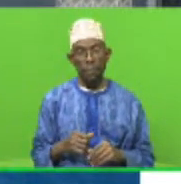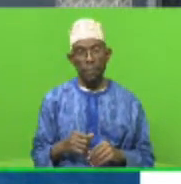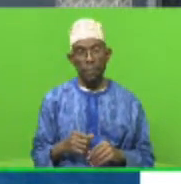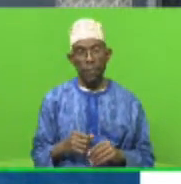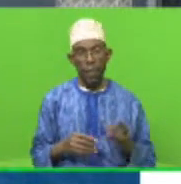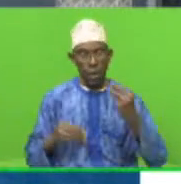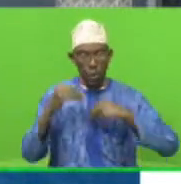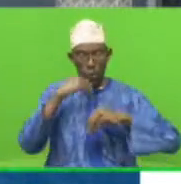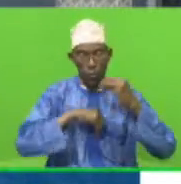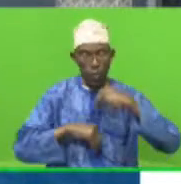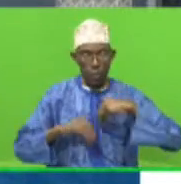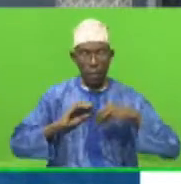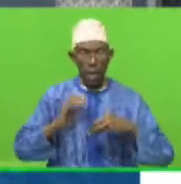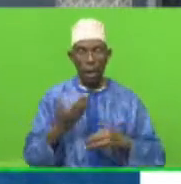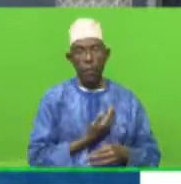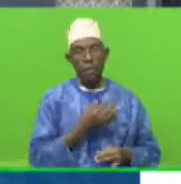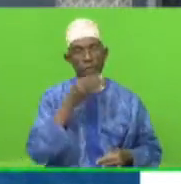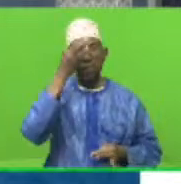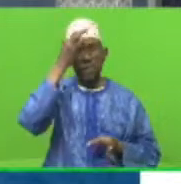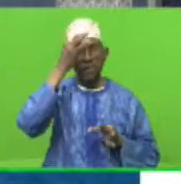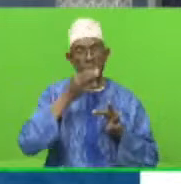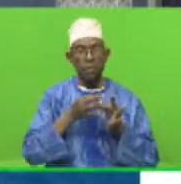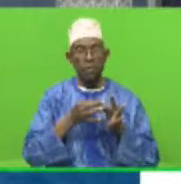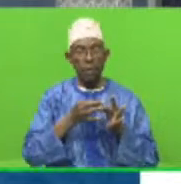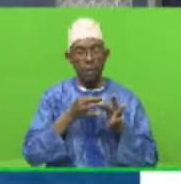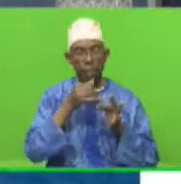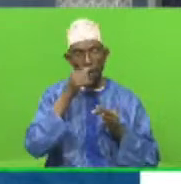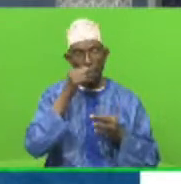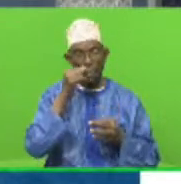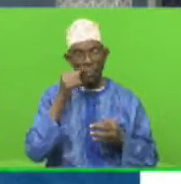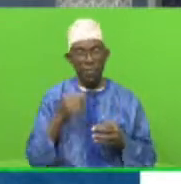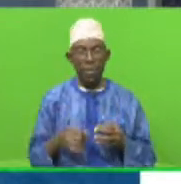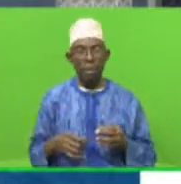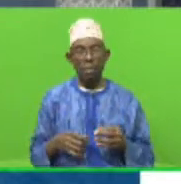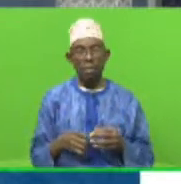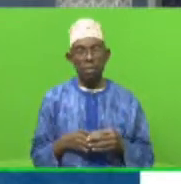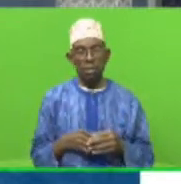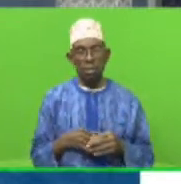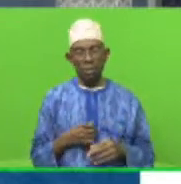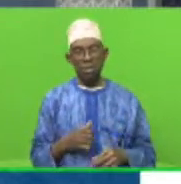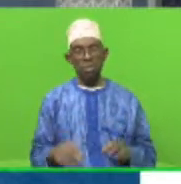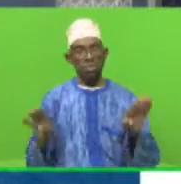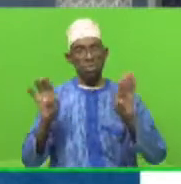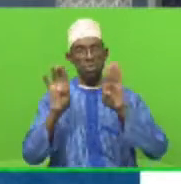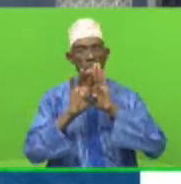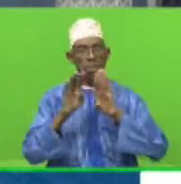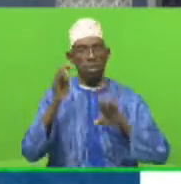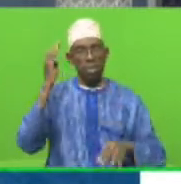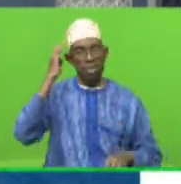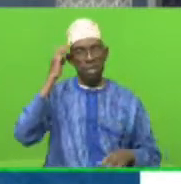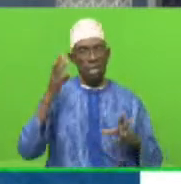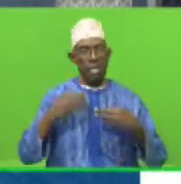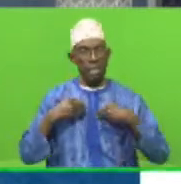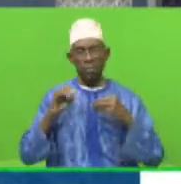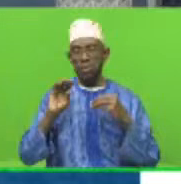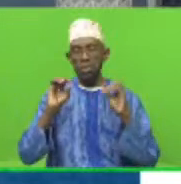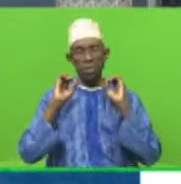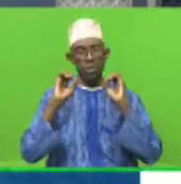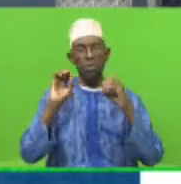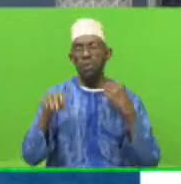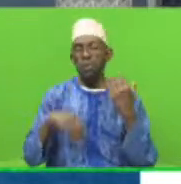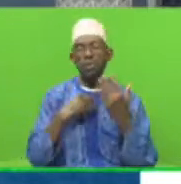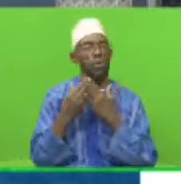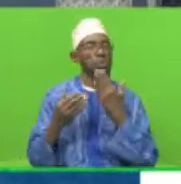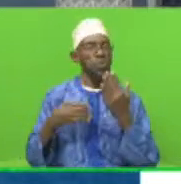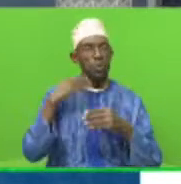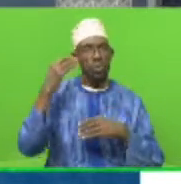you know, corrupt our fitra, our religion, is inad. You just locked. You do not accept anything. Now